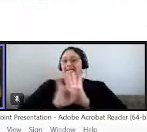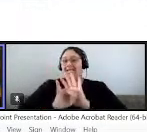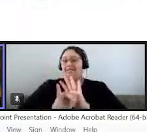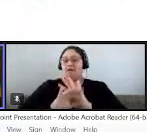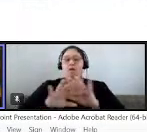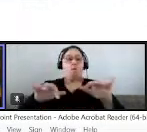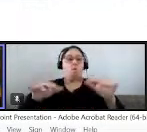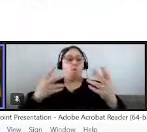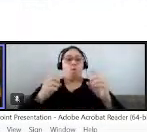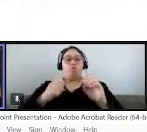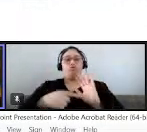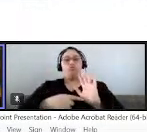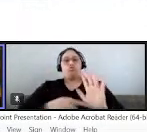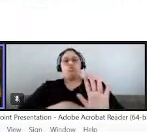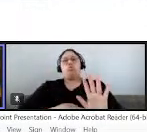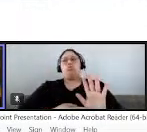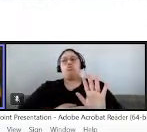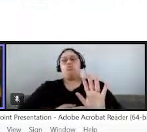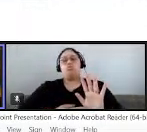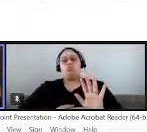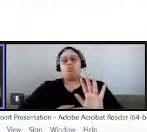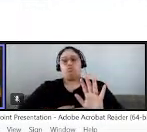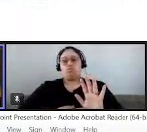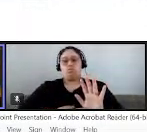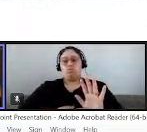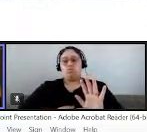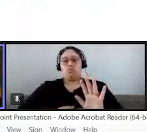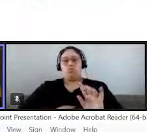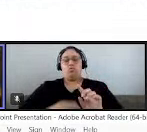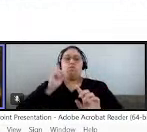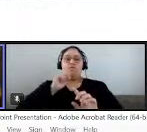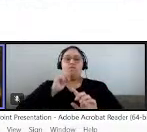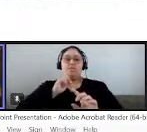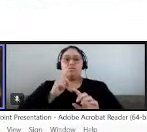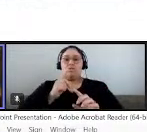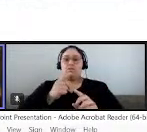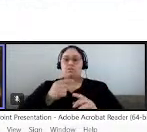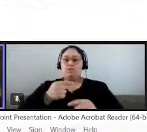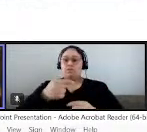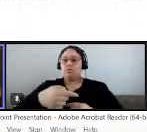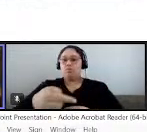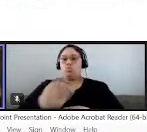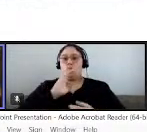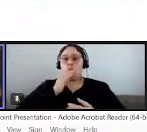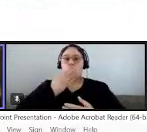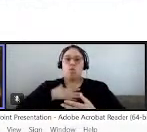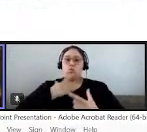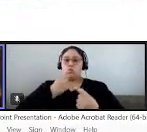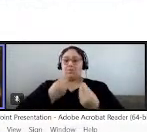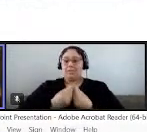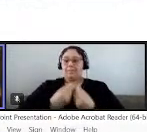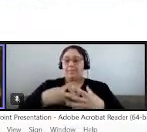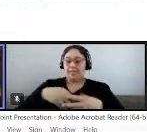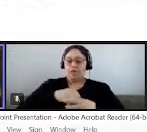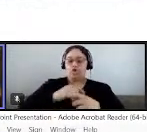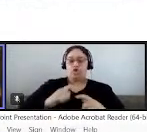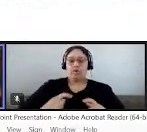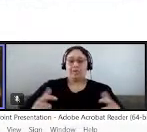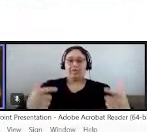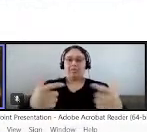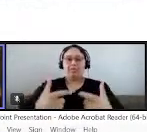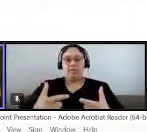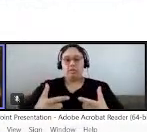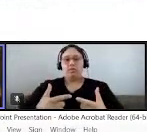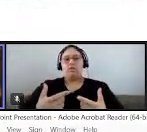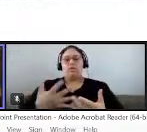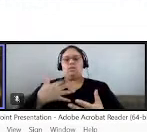that have been highlighted each and every time you try to do something within the committees.